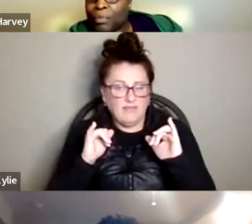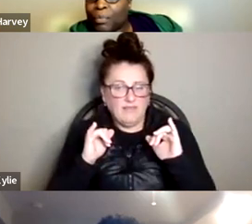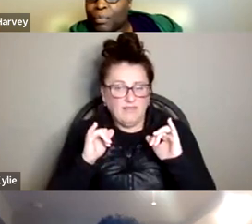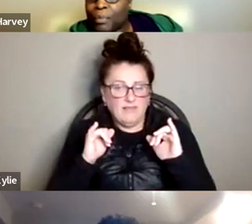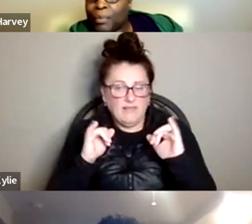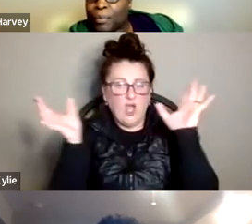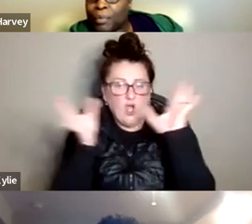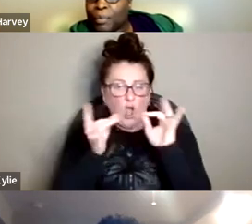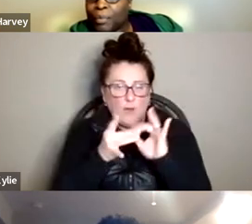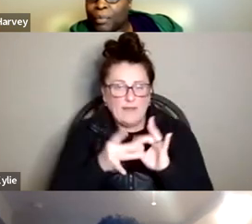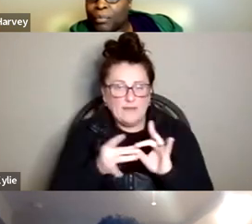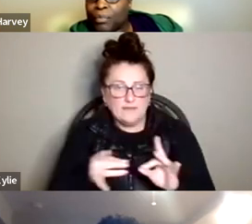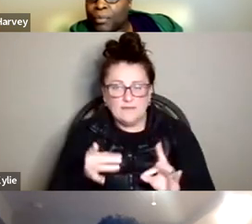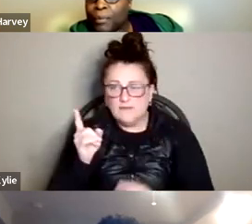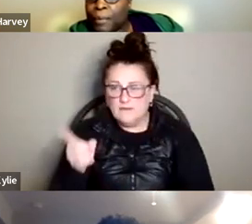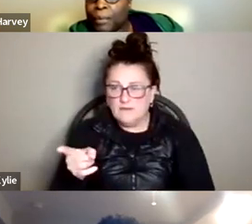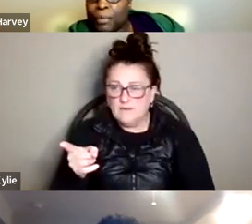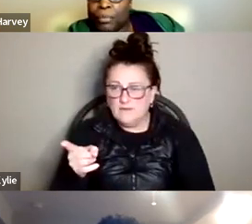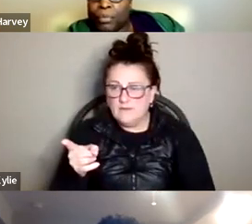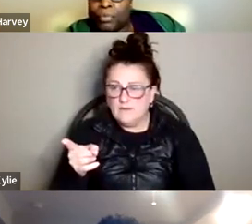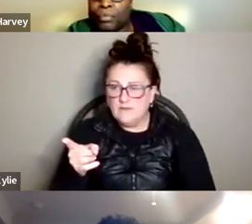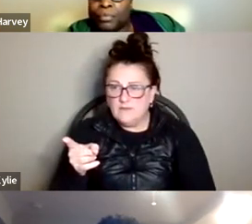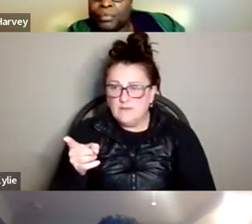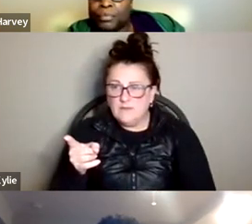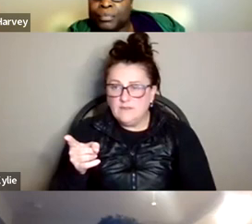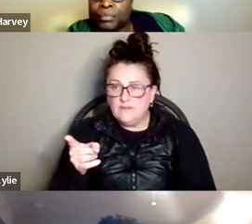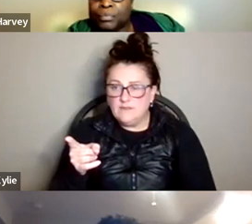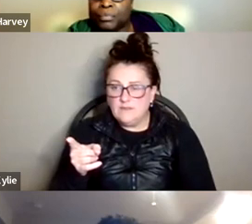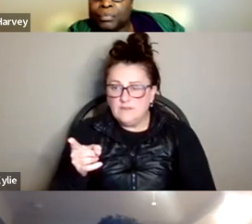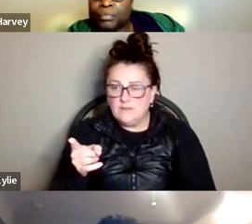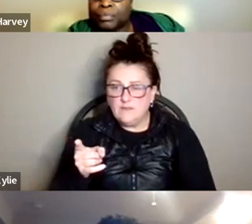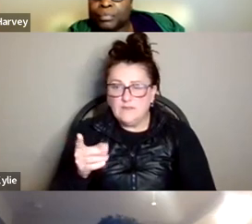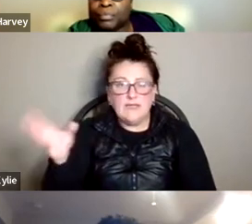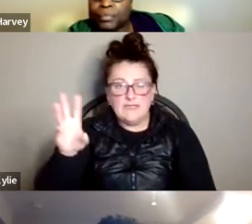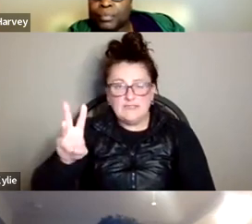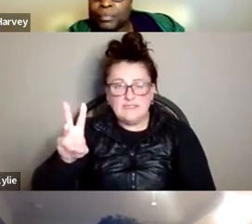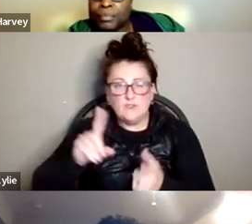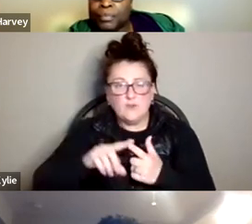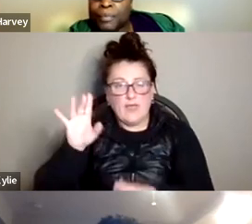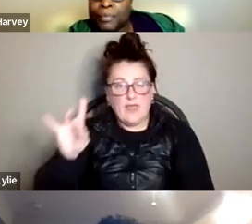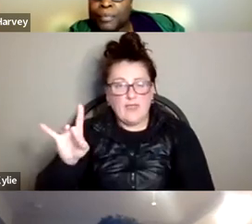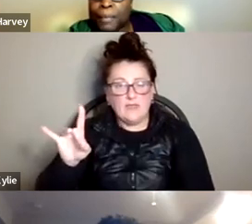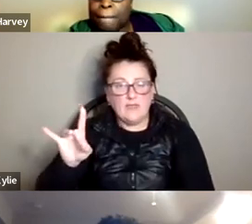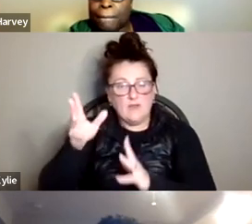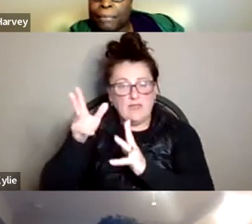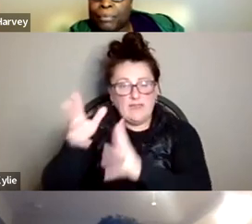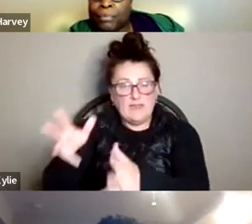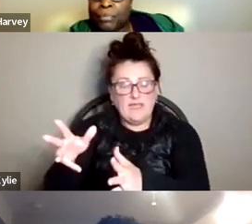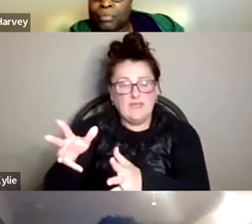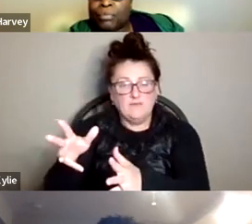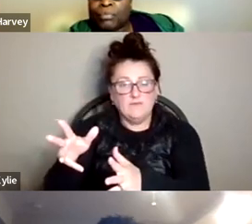chat comments being posted. And we had said that the session would run from 6 to 8. So maybe we can go ahead and keep this channel